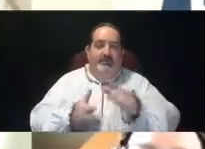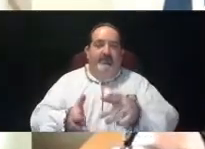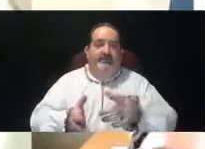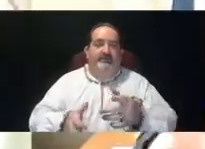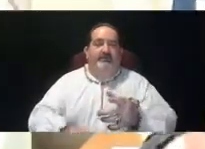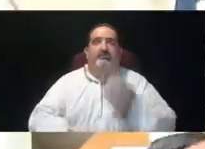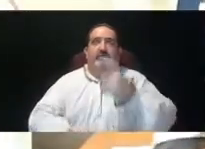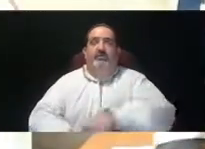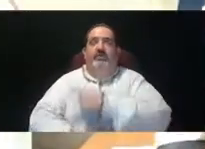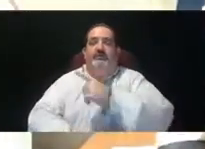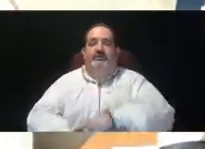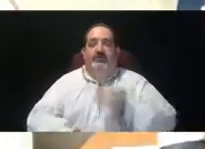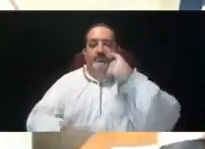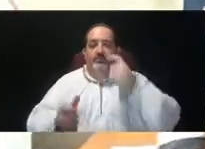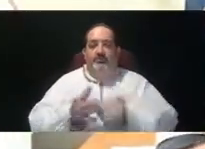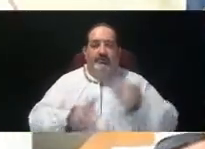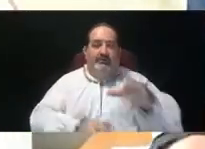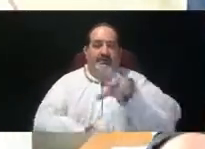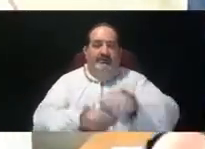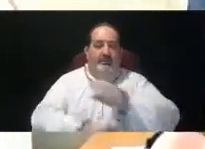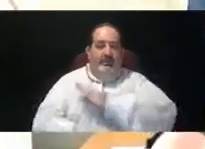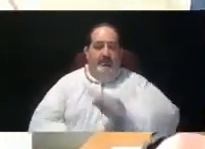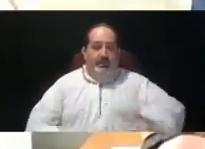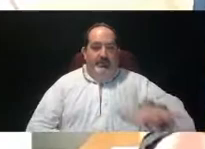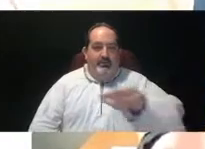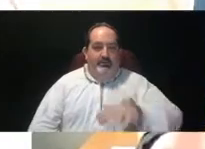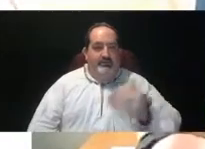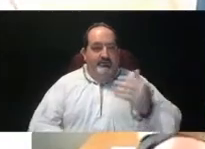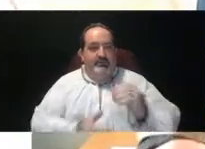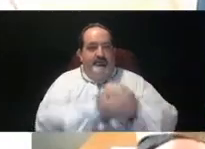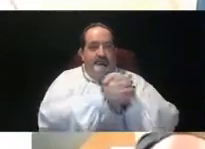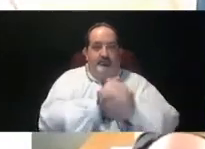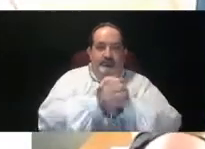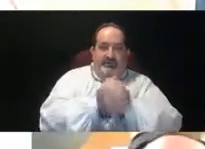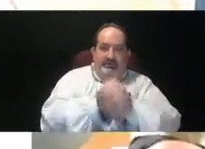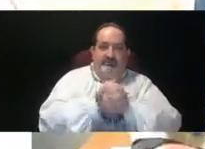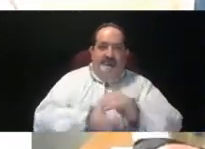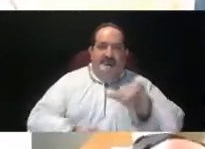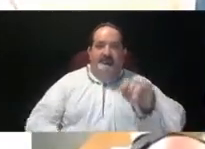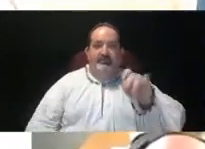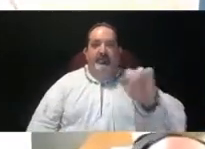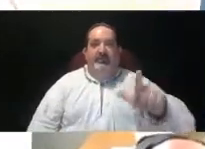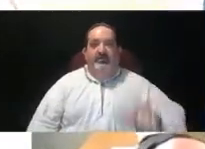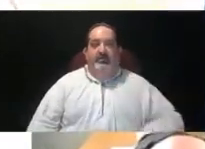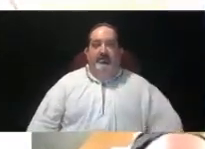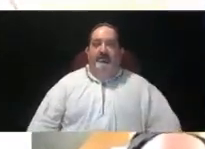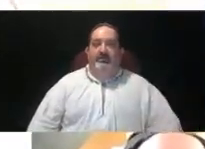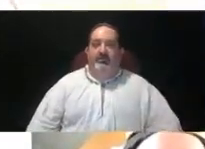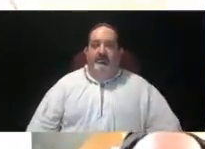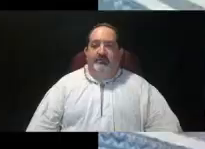to recognize him in our barony for his fiber art. Congratulations, Iriel. Well done.